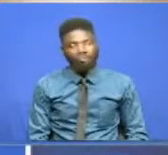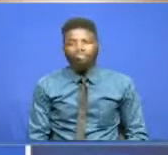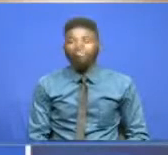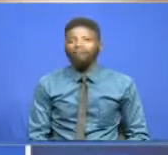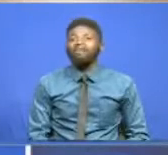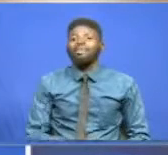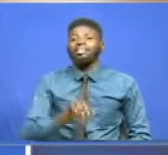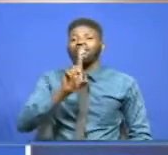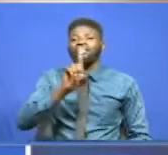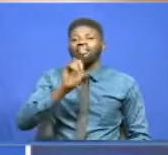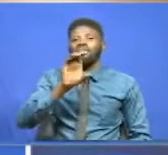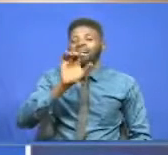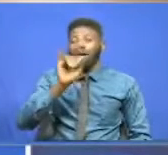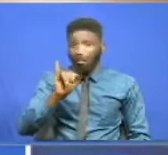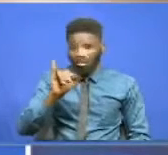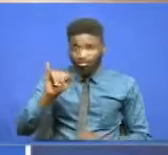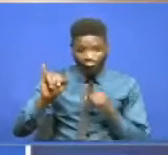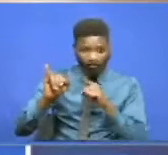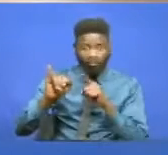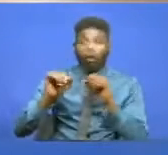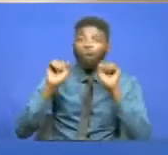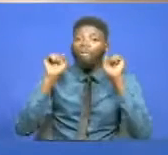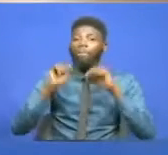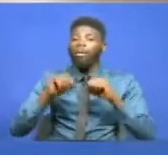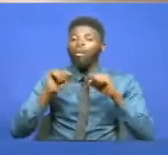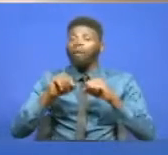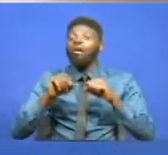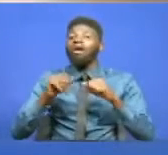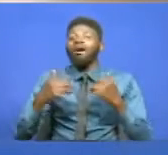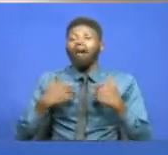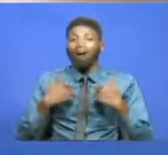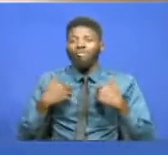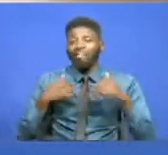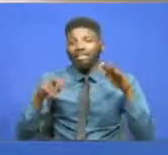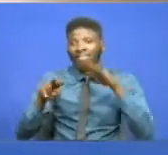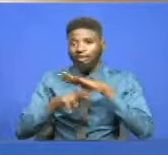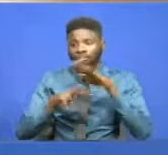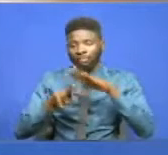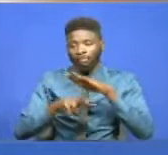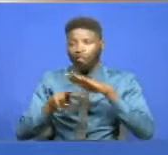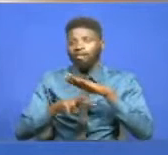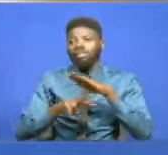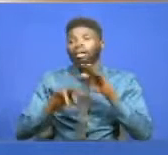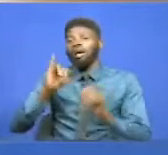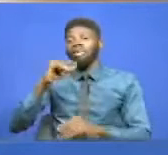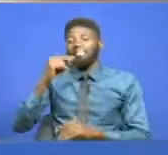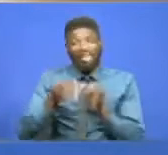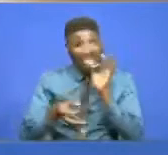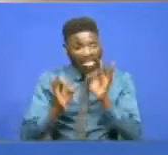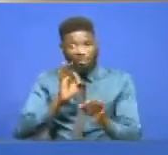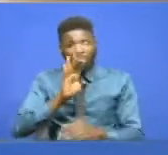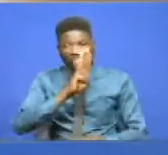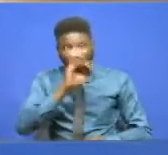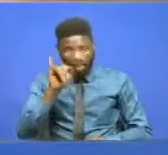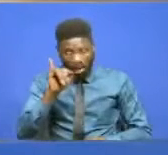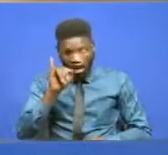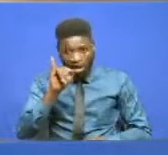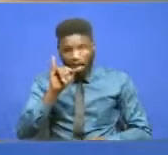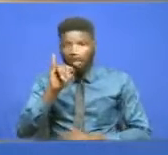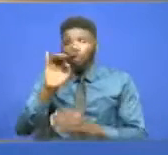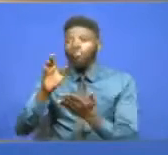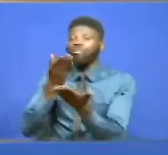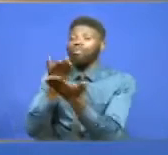Directorate of Criminal Investigations could be headed by a Deputy Inspector General of Police if the BBI proposals are adopted.